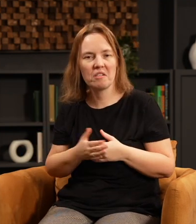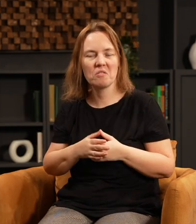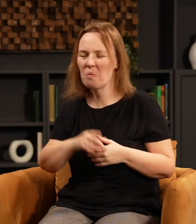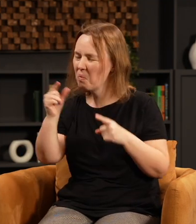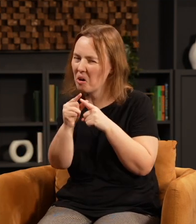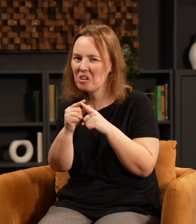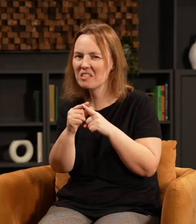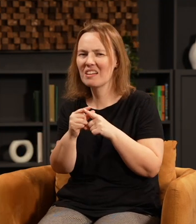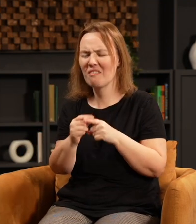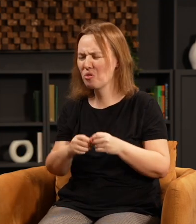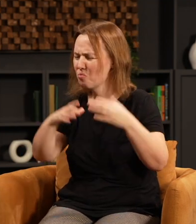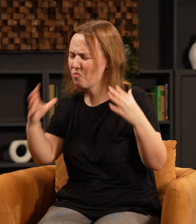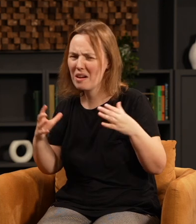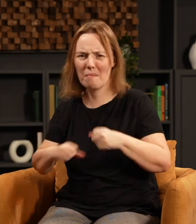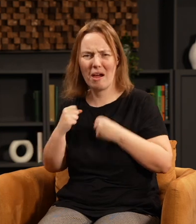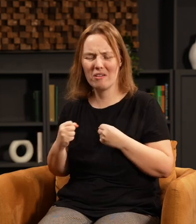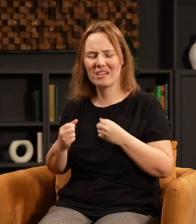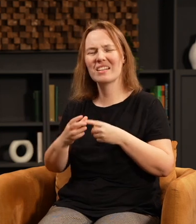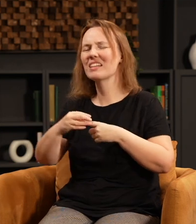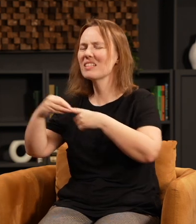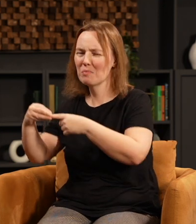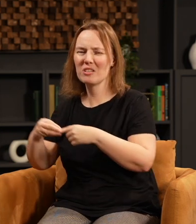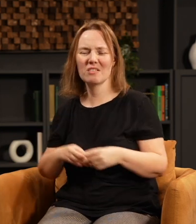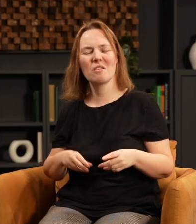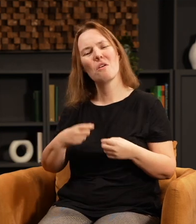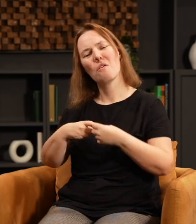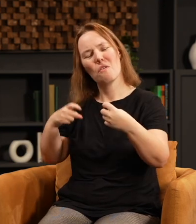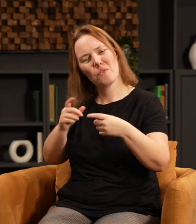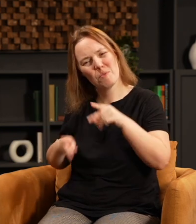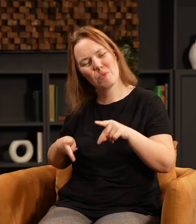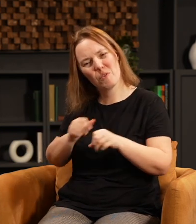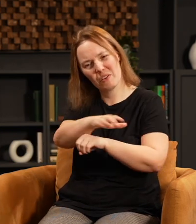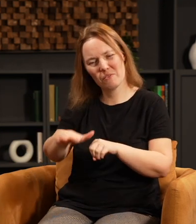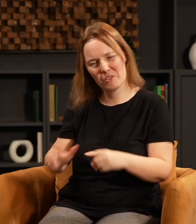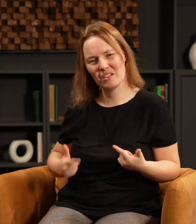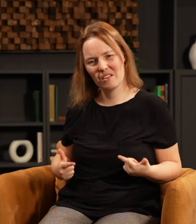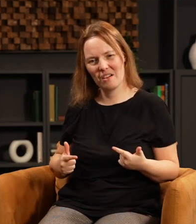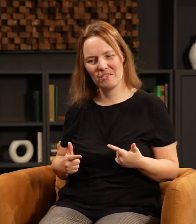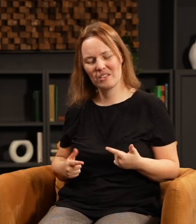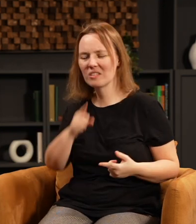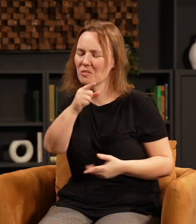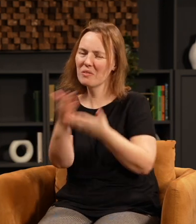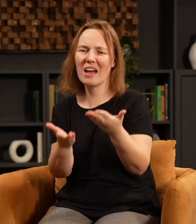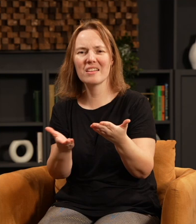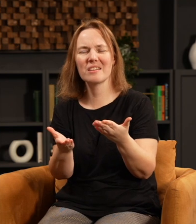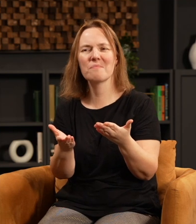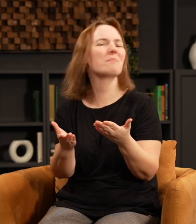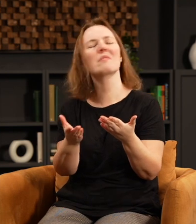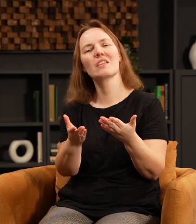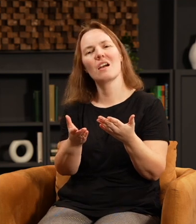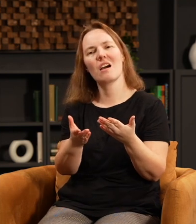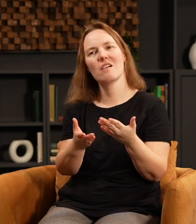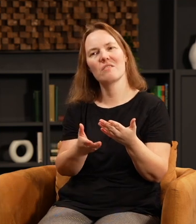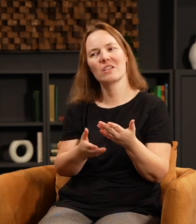especially those who have influence in our lives. So we've been talking about the reality of the spirit realm, the reality of the demonic, and we haven't done that